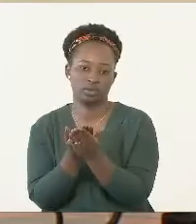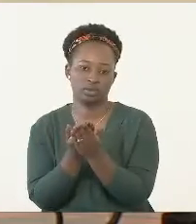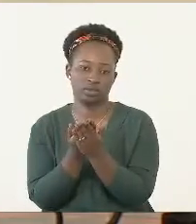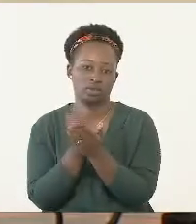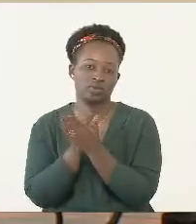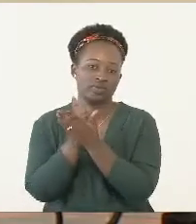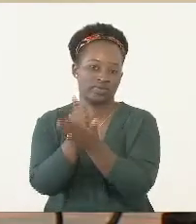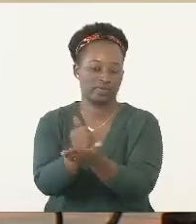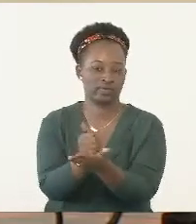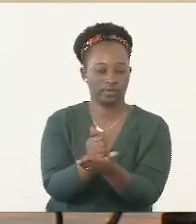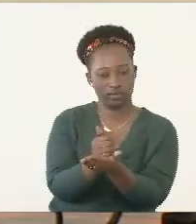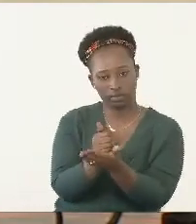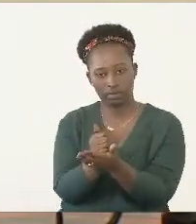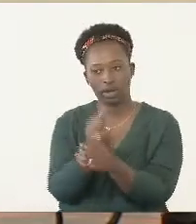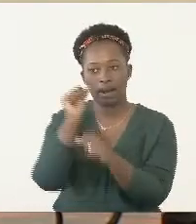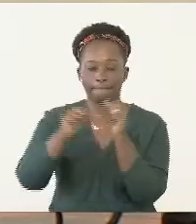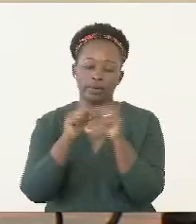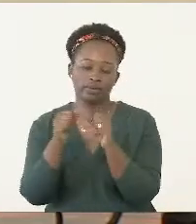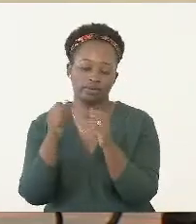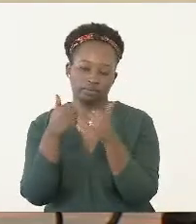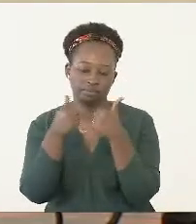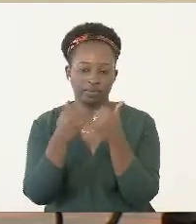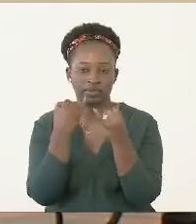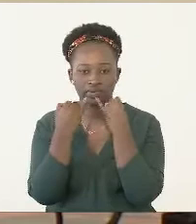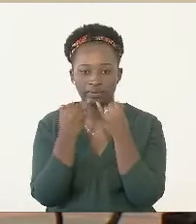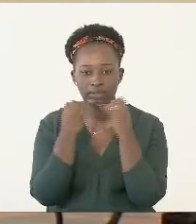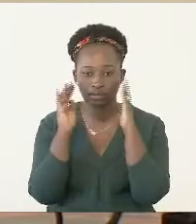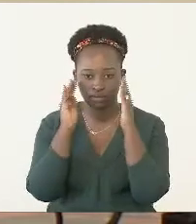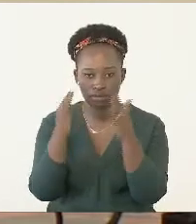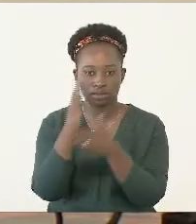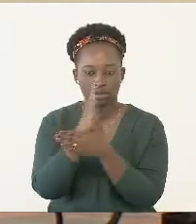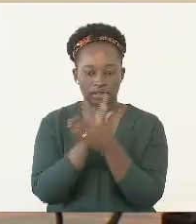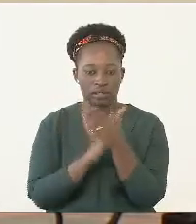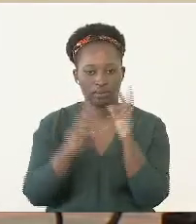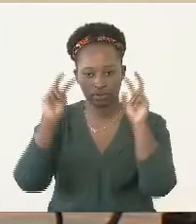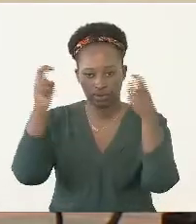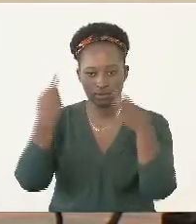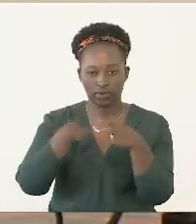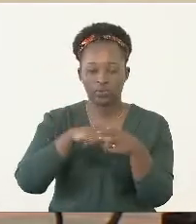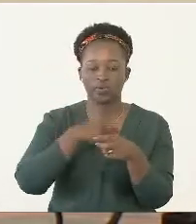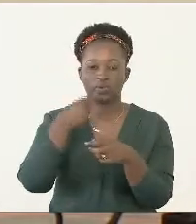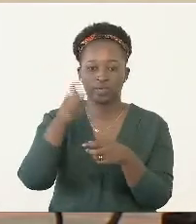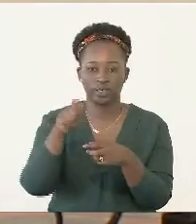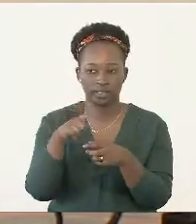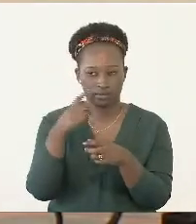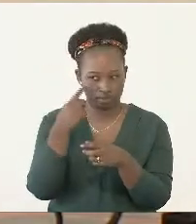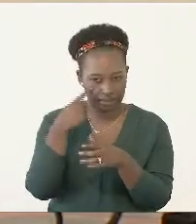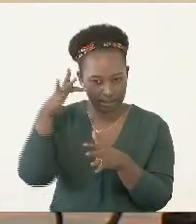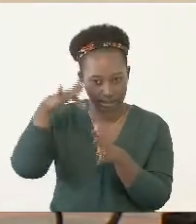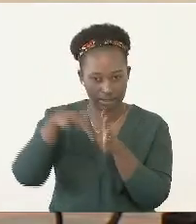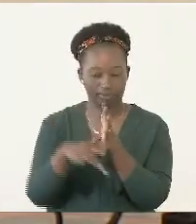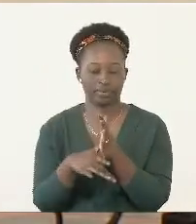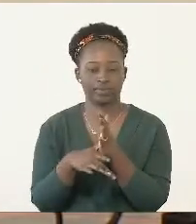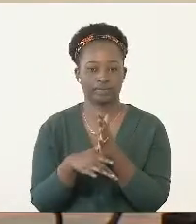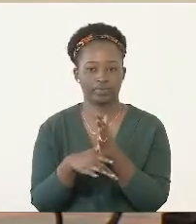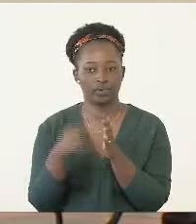in finding about a lot of information concerning some of these topics. We need to dig deep, move slightly